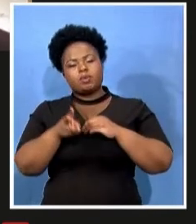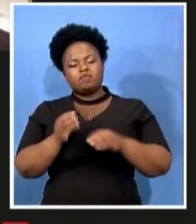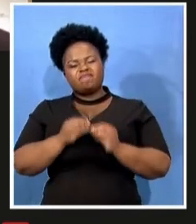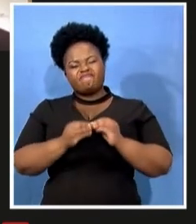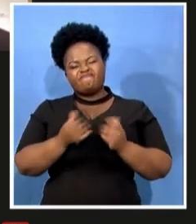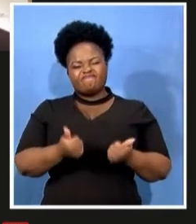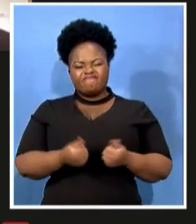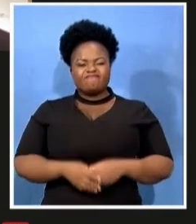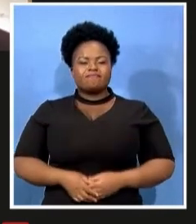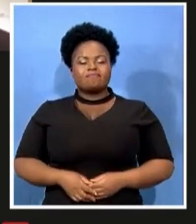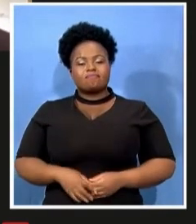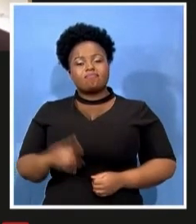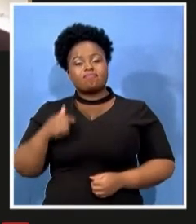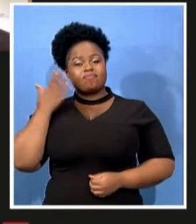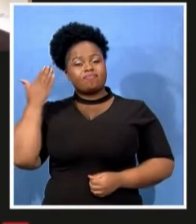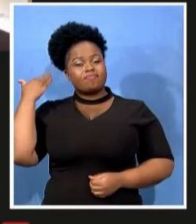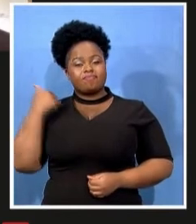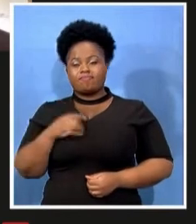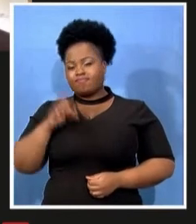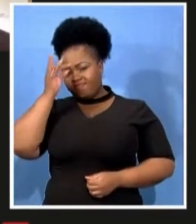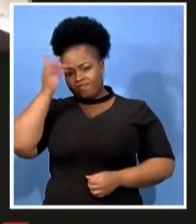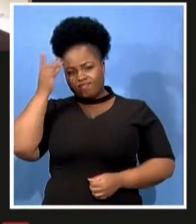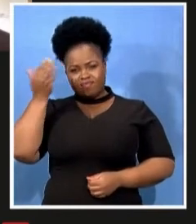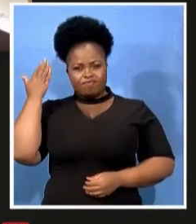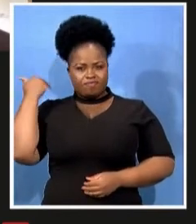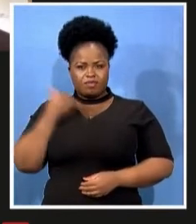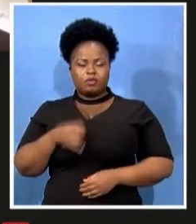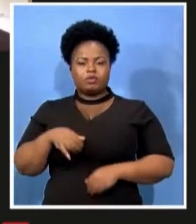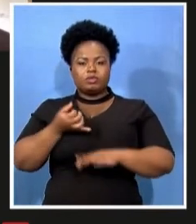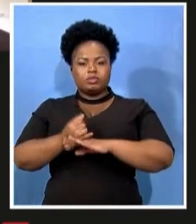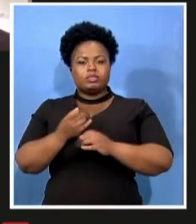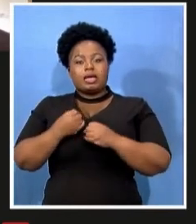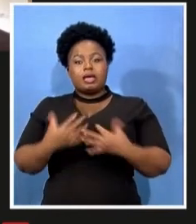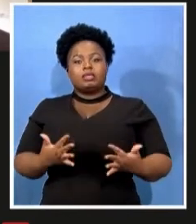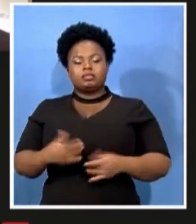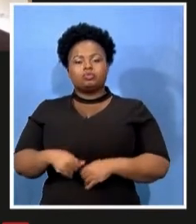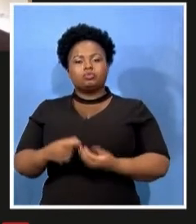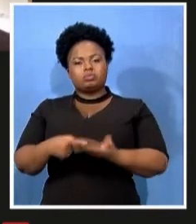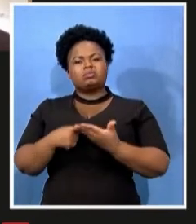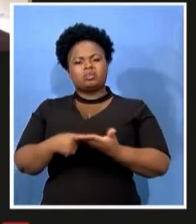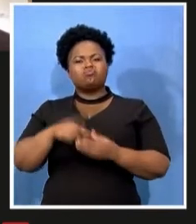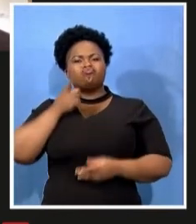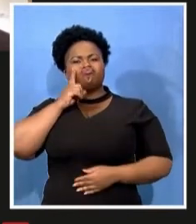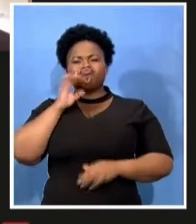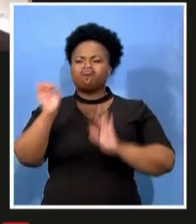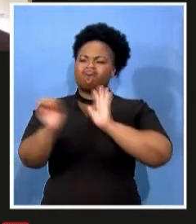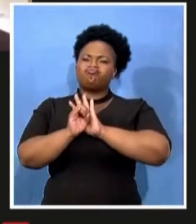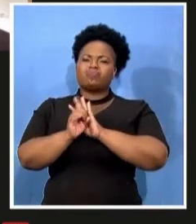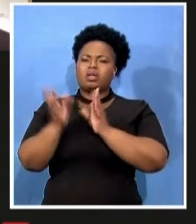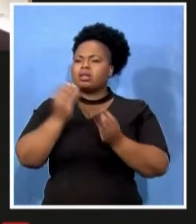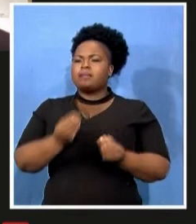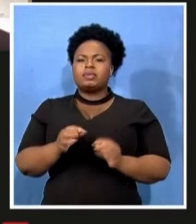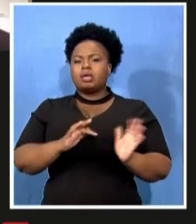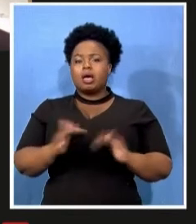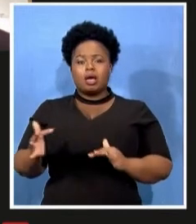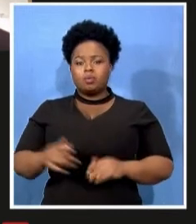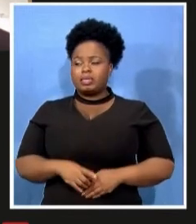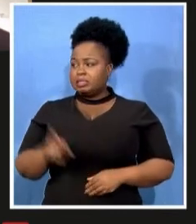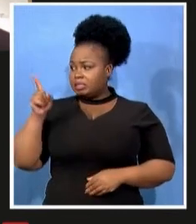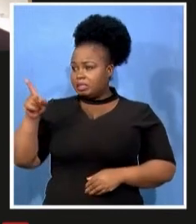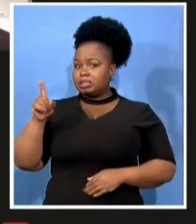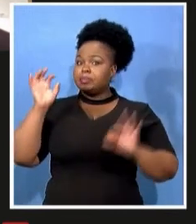earlier, we're then trying to look at what could be the indicative figures. These figures are not really accurate, but they were figures that were based